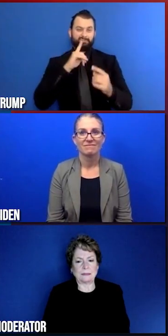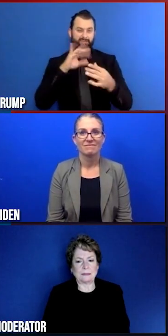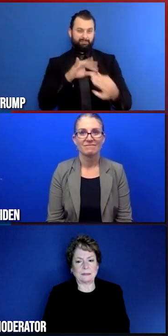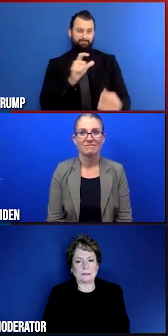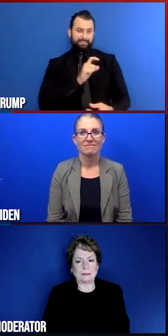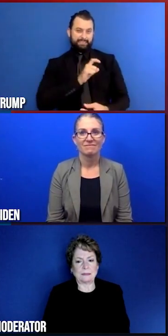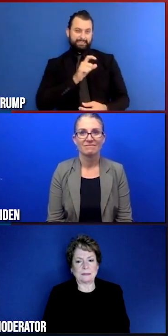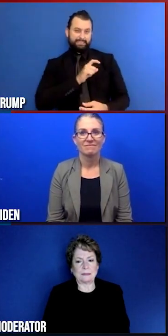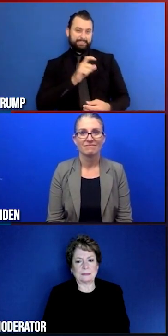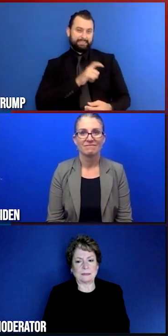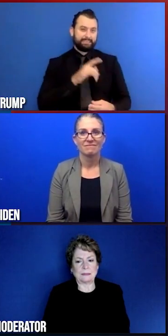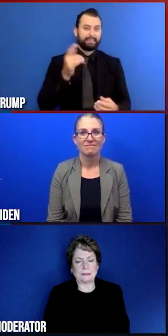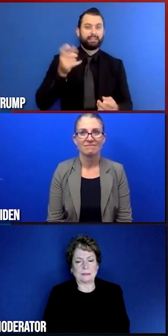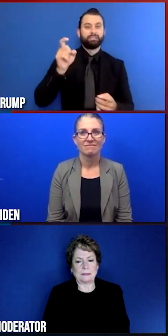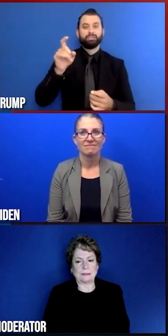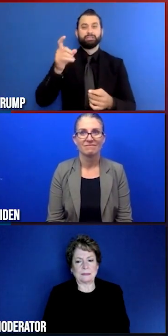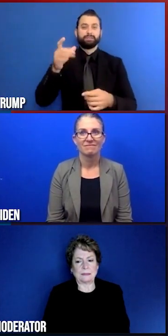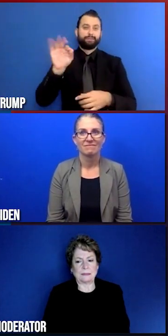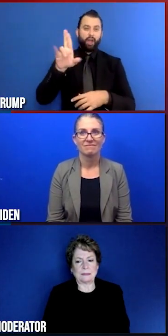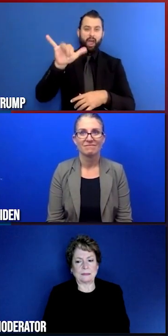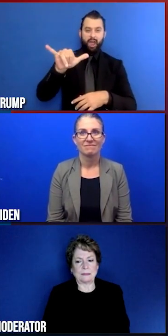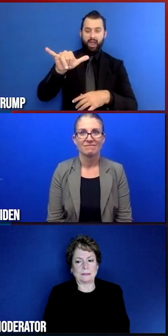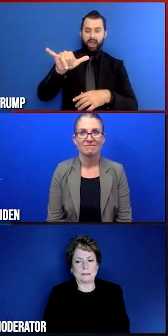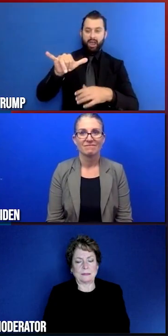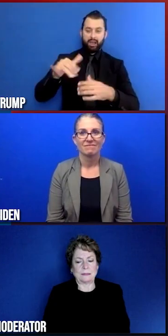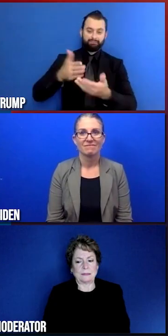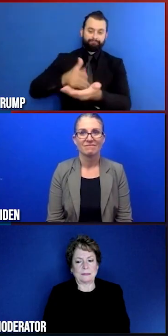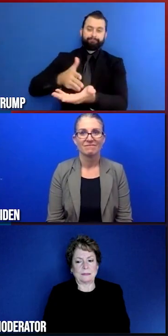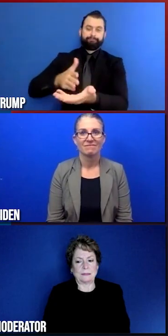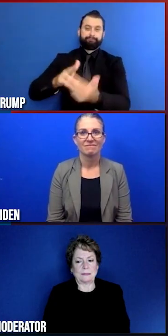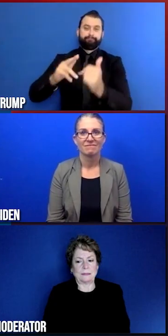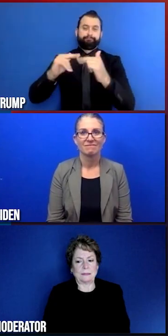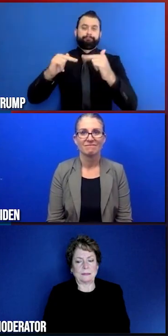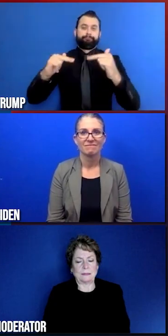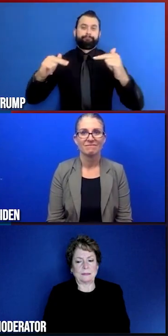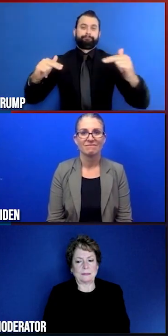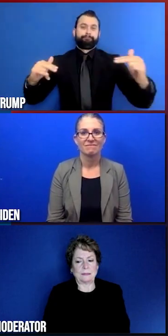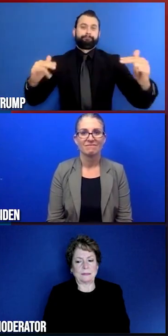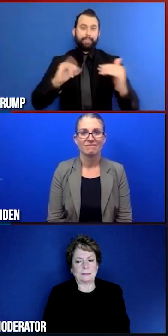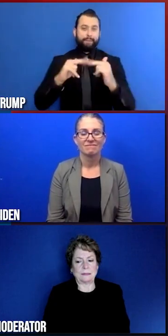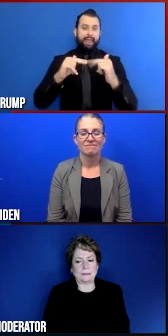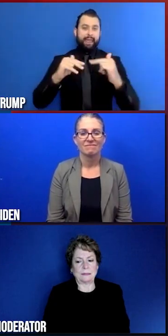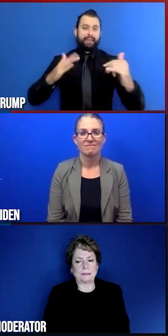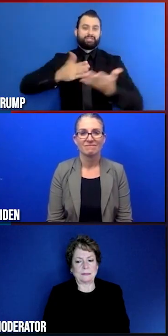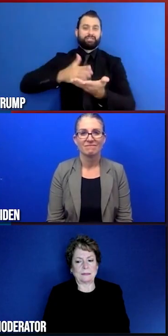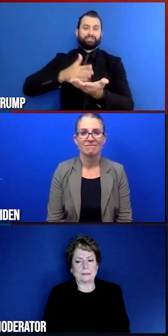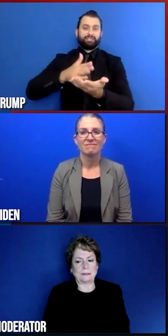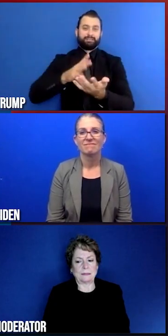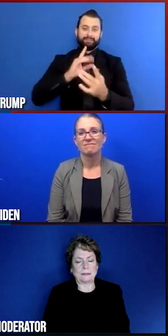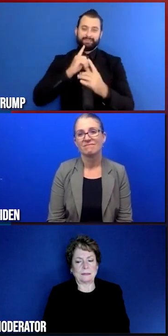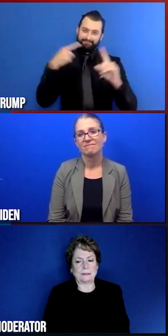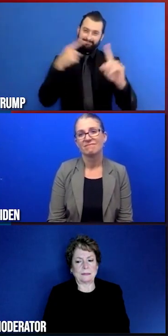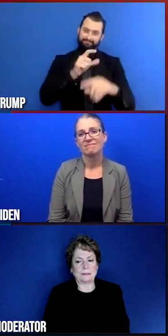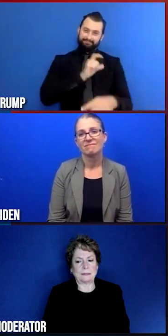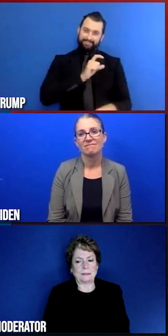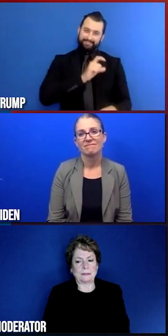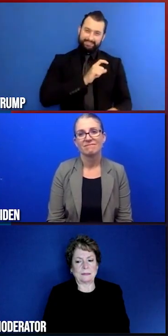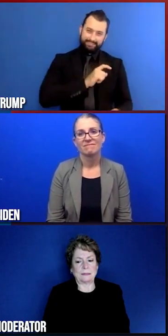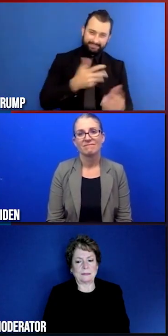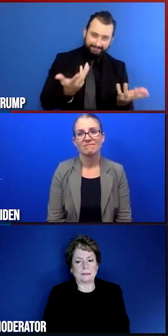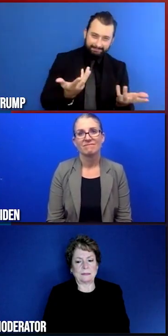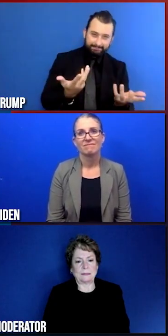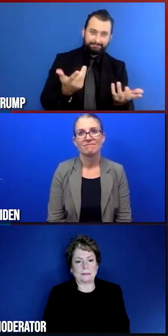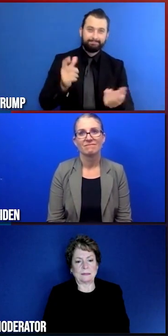street. And that was my first glimpse of Black Lives Matter. I thought it was a terrible thing. As far as